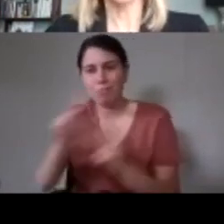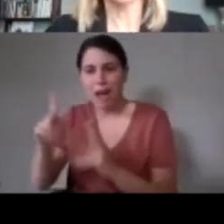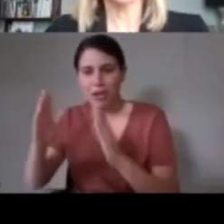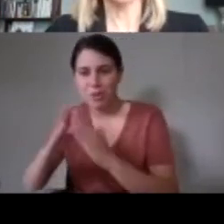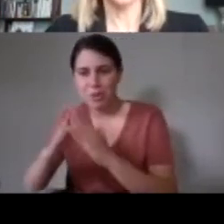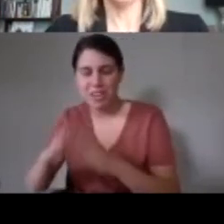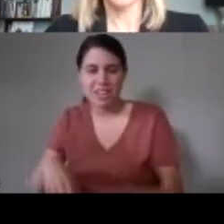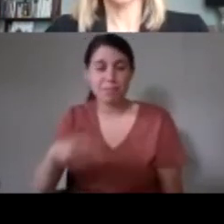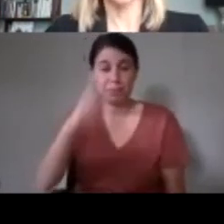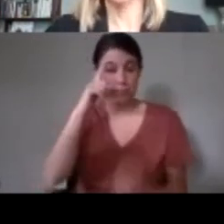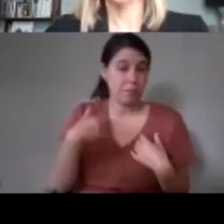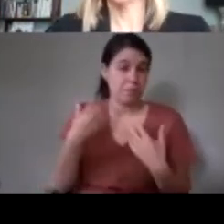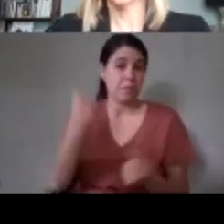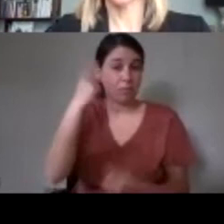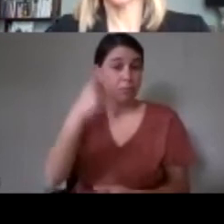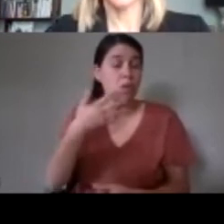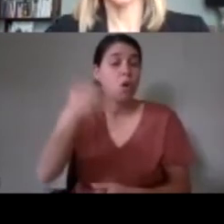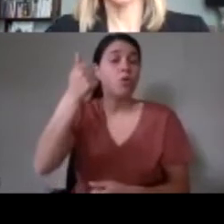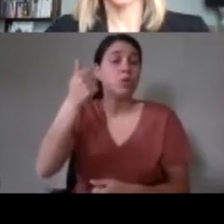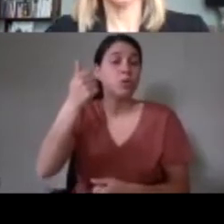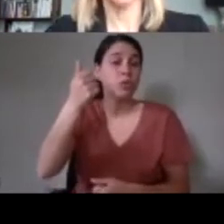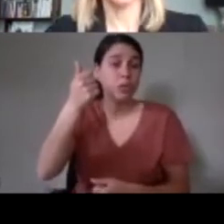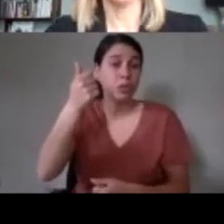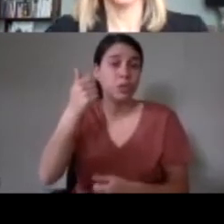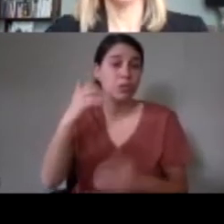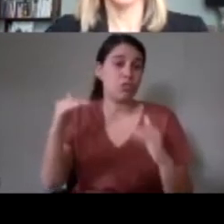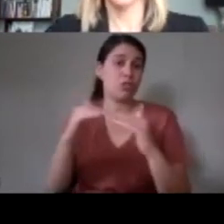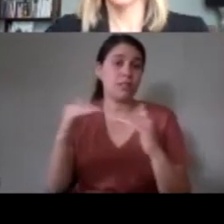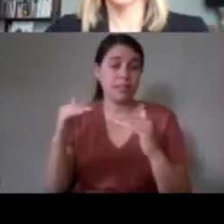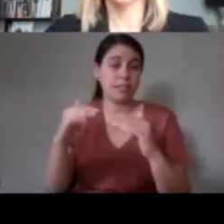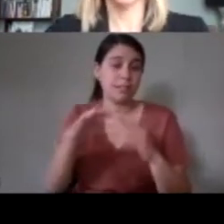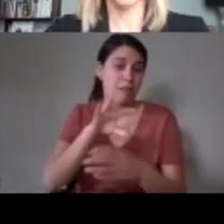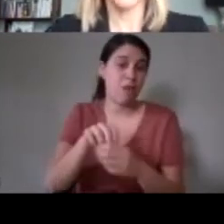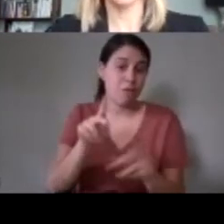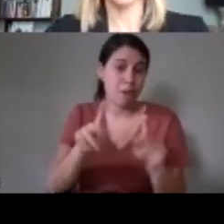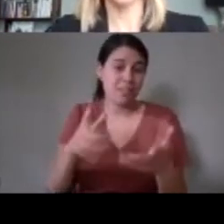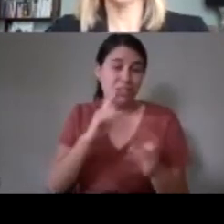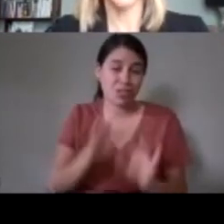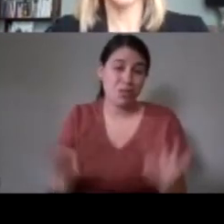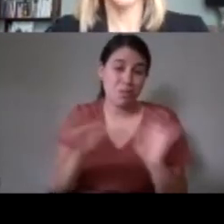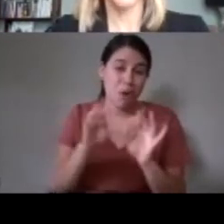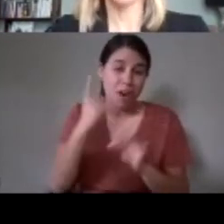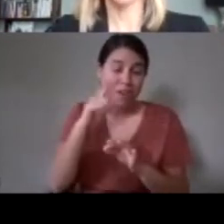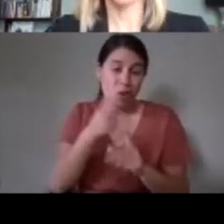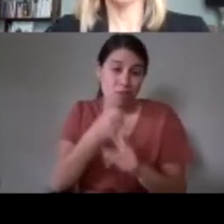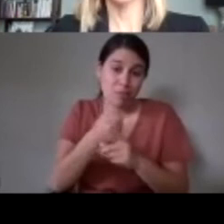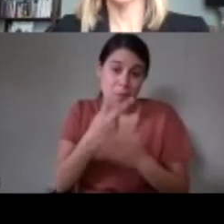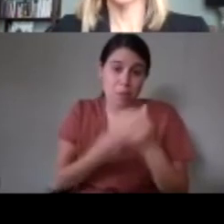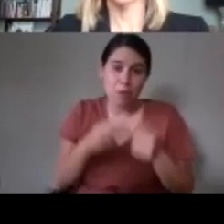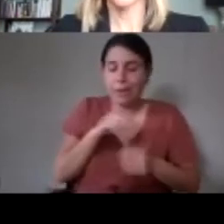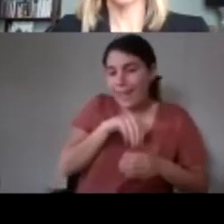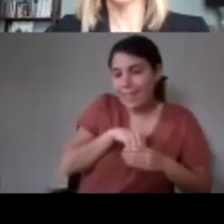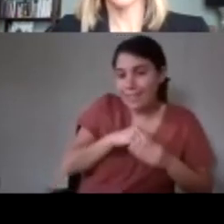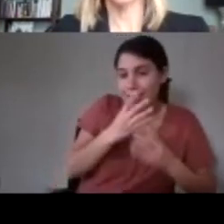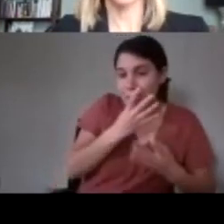older justice-involved populations are very important, with implications both on the inside, within the prisons